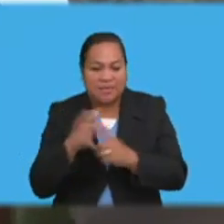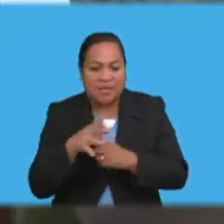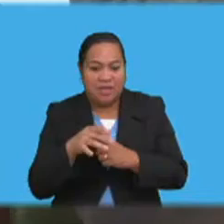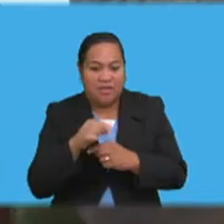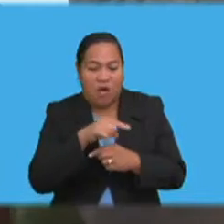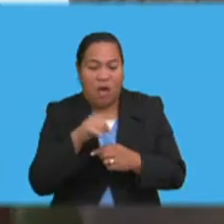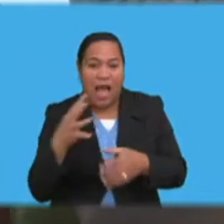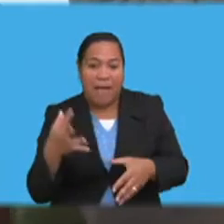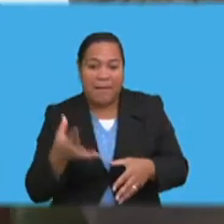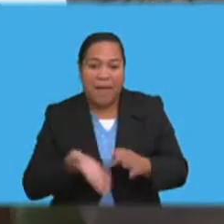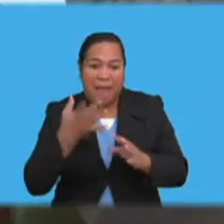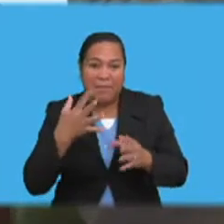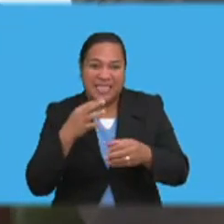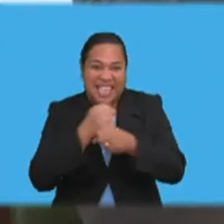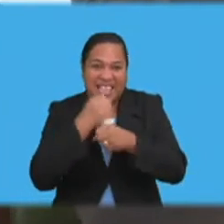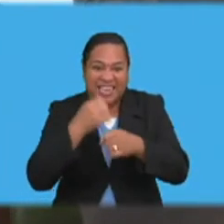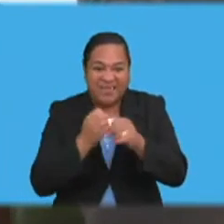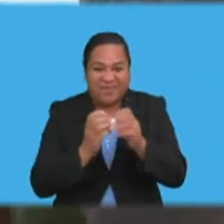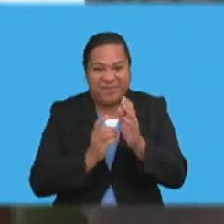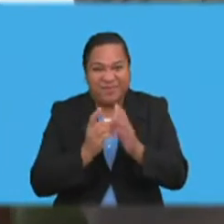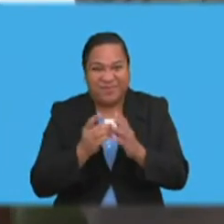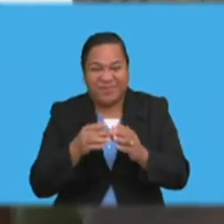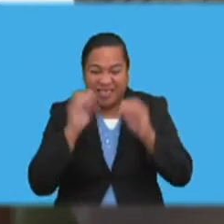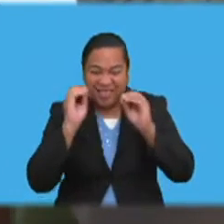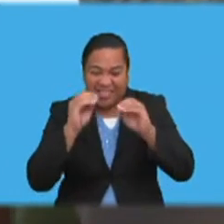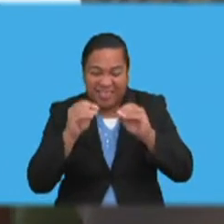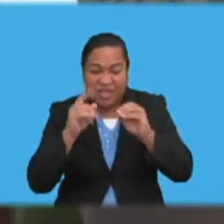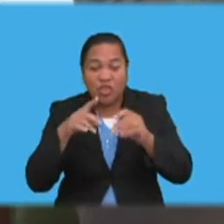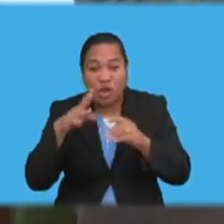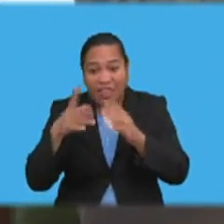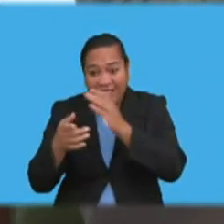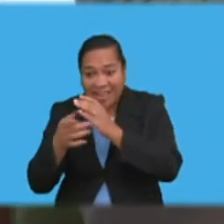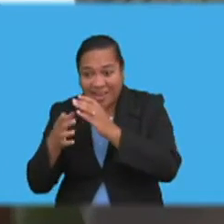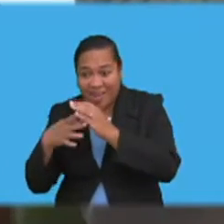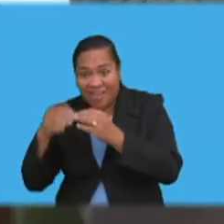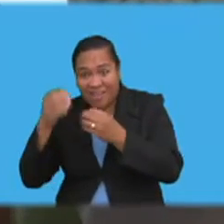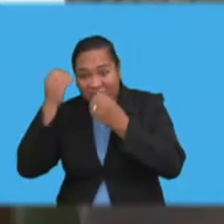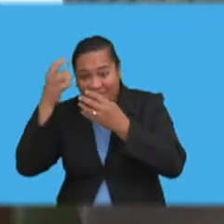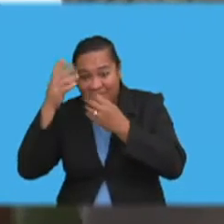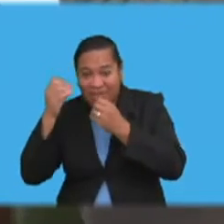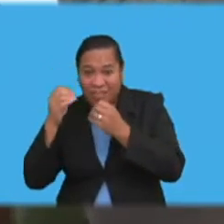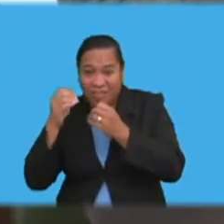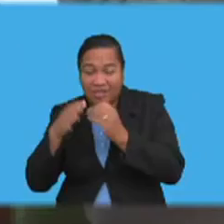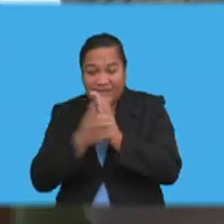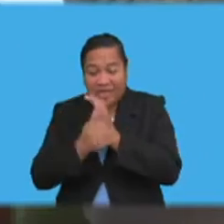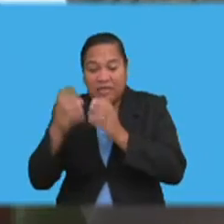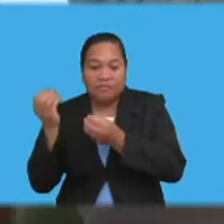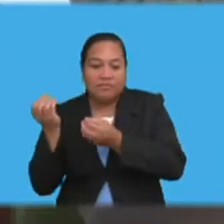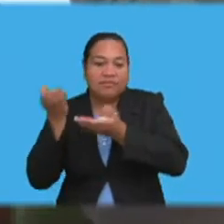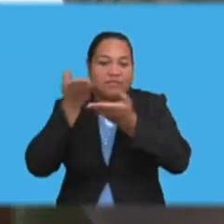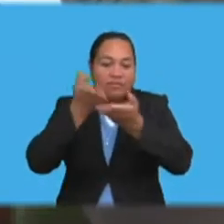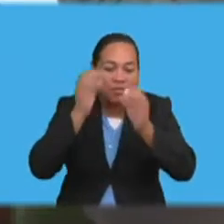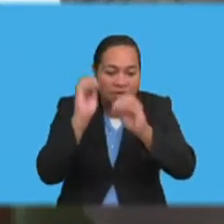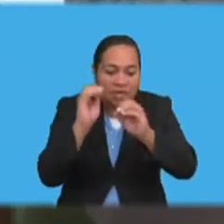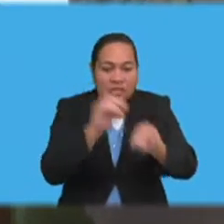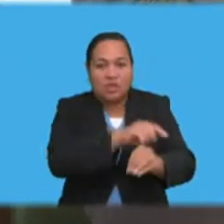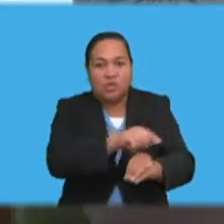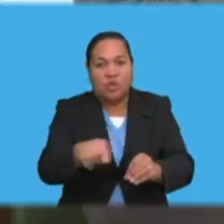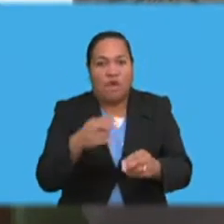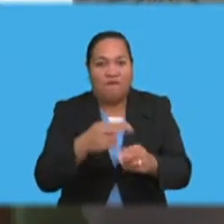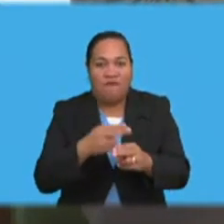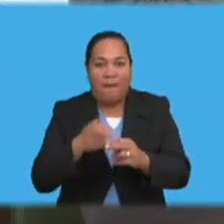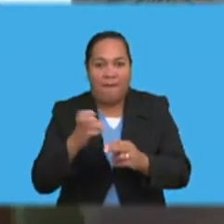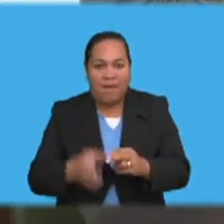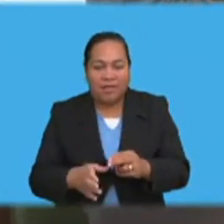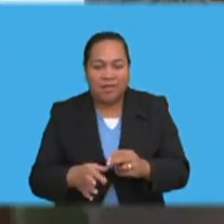of upscaling them so that they can transfer the technology to the farmers. Not only that, Madam Speaker,